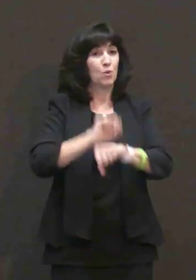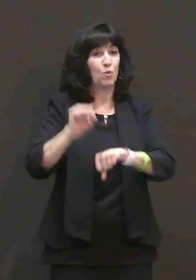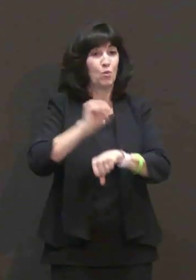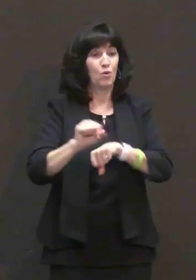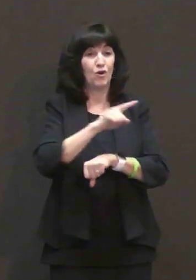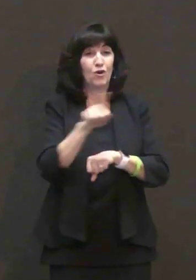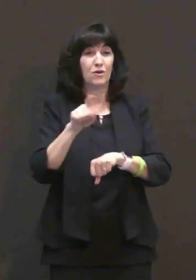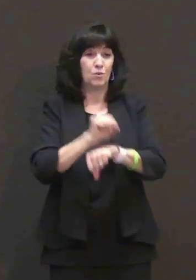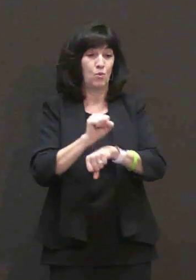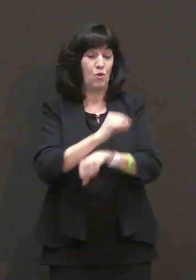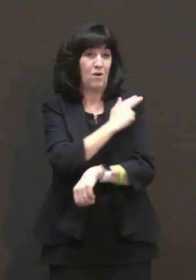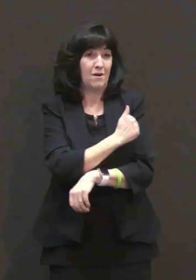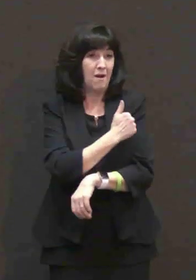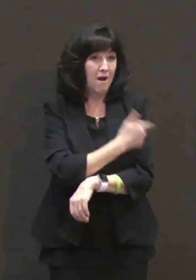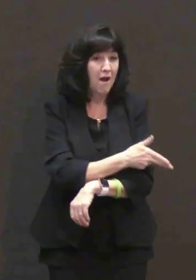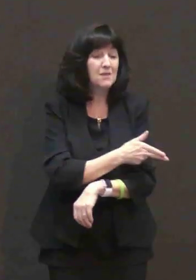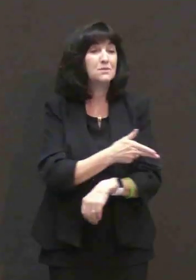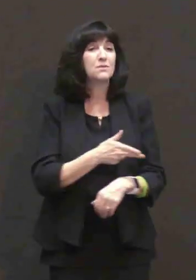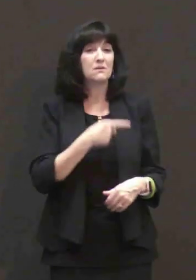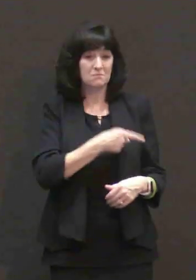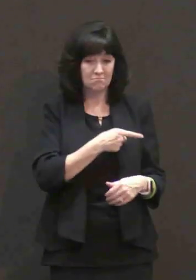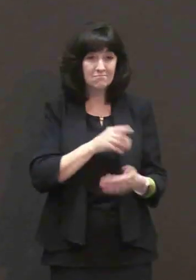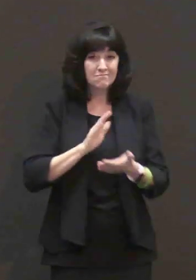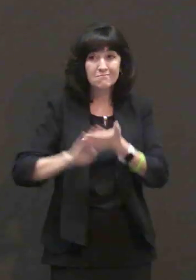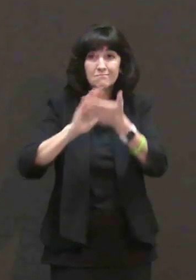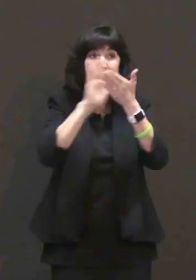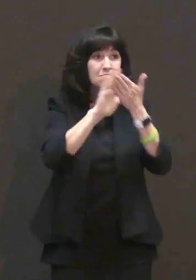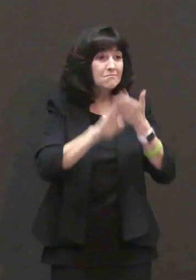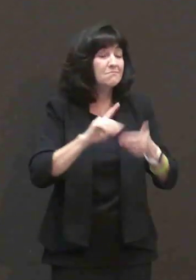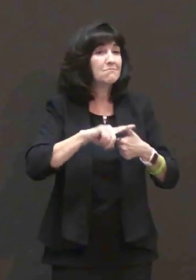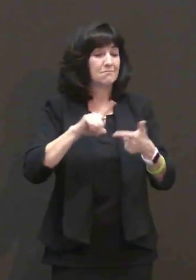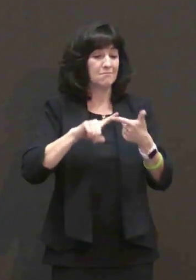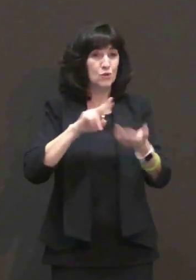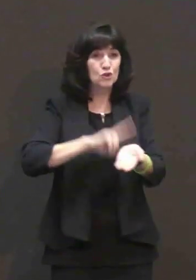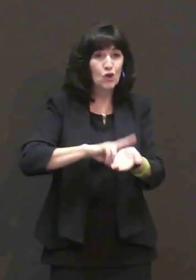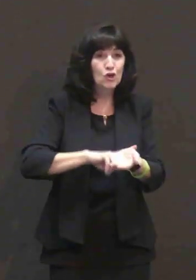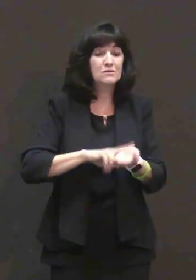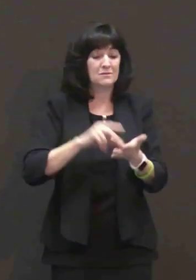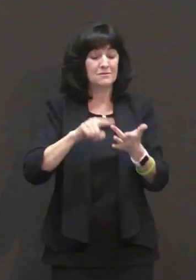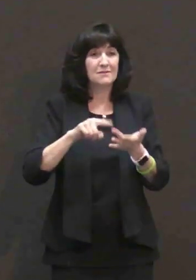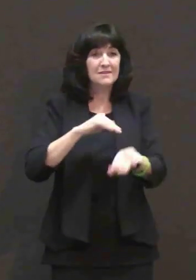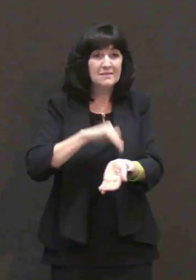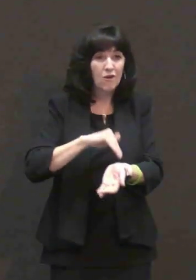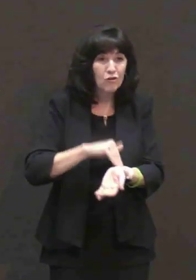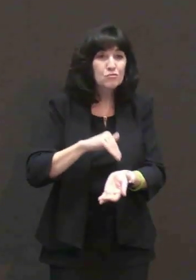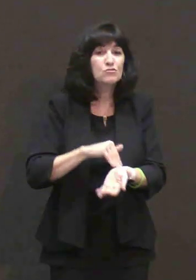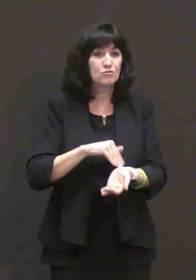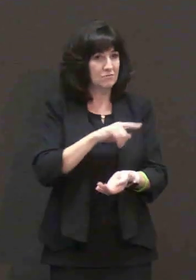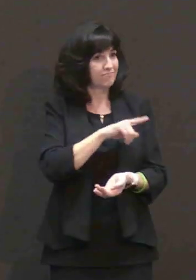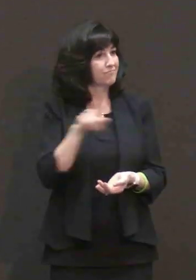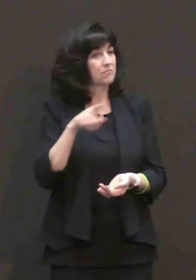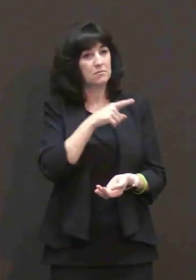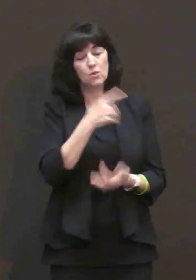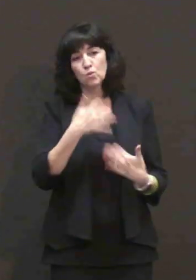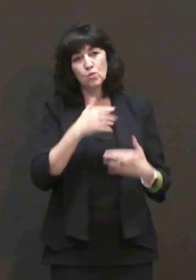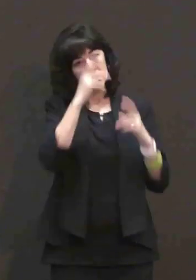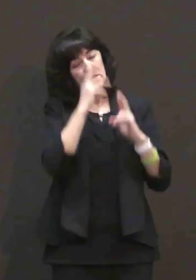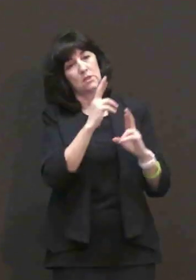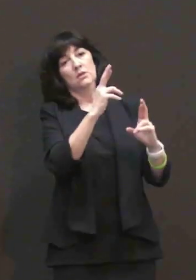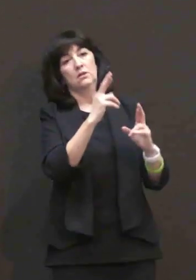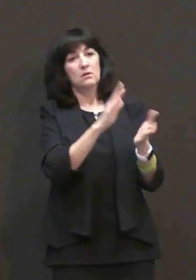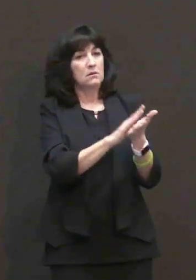Everybody in the hospitals, from the people that run supplies up and down, to the nurses, to the doctors, are the heroes in everybody's books right now.